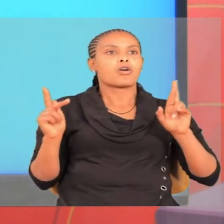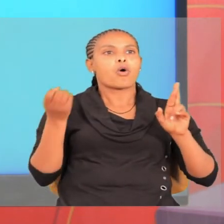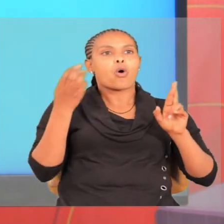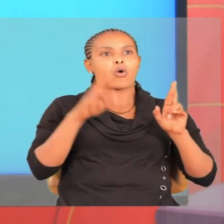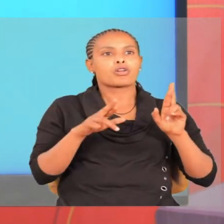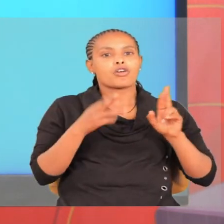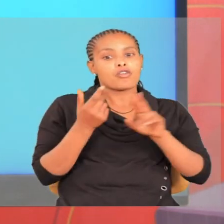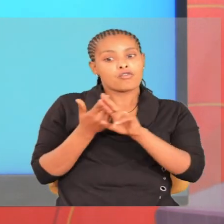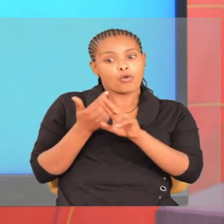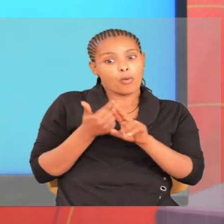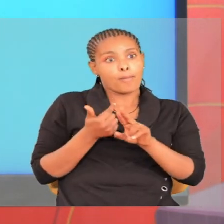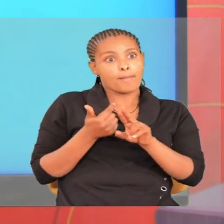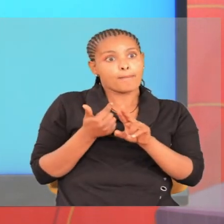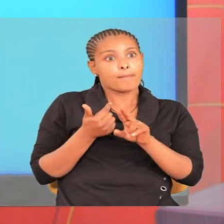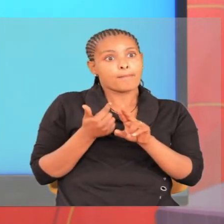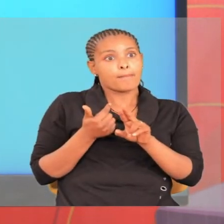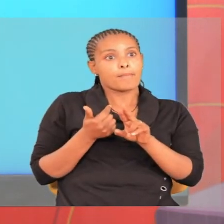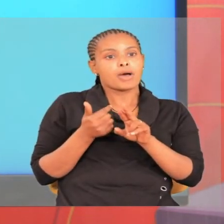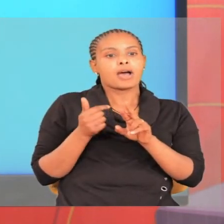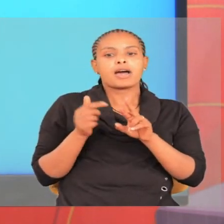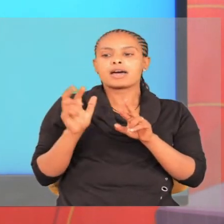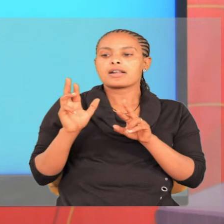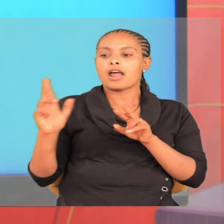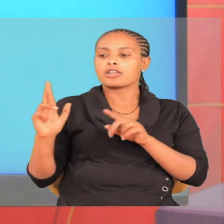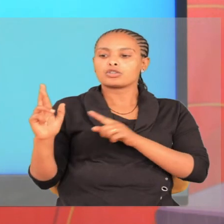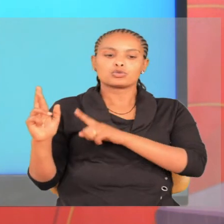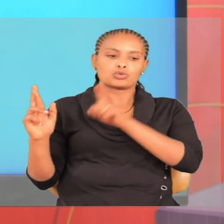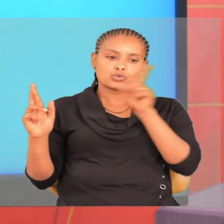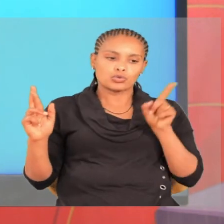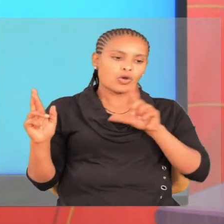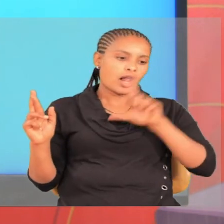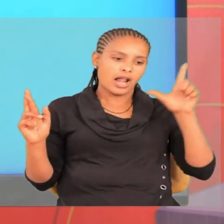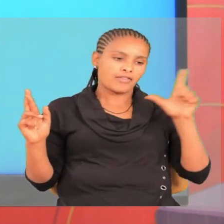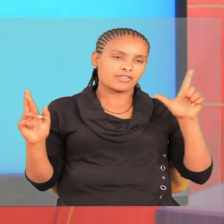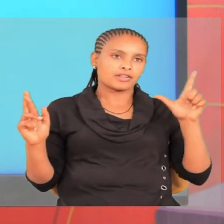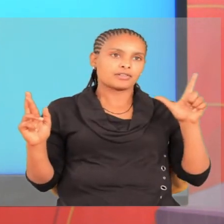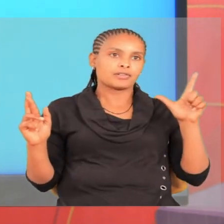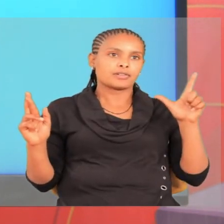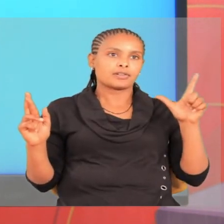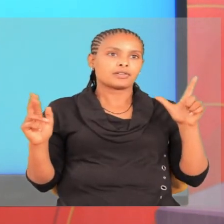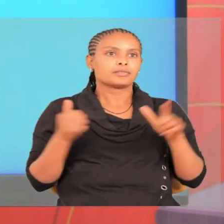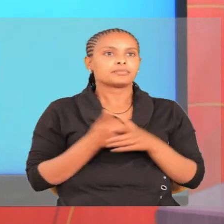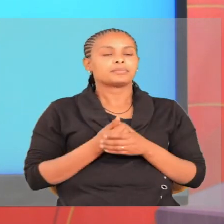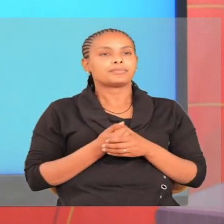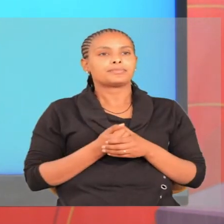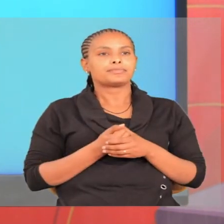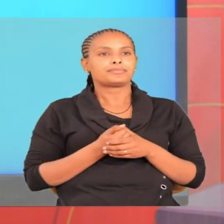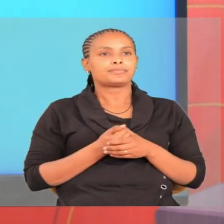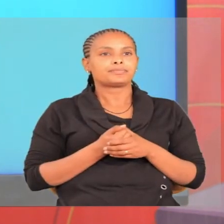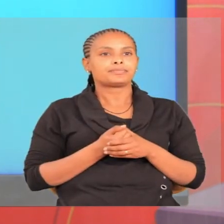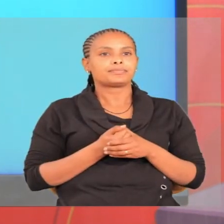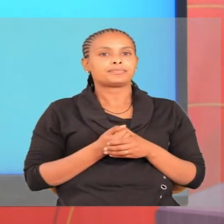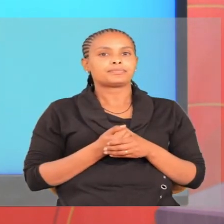or from right to left, right to left.